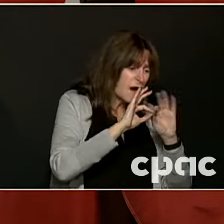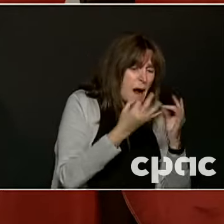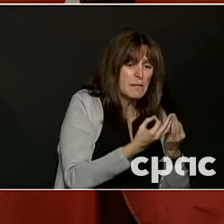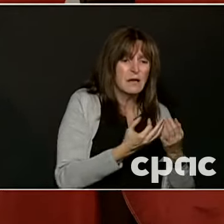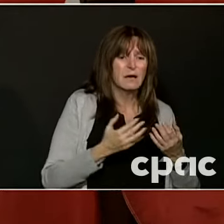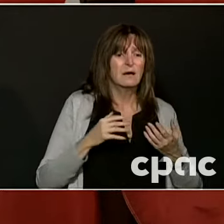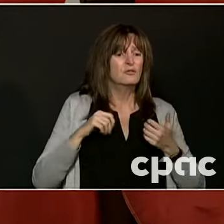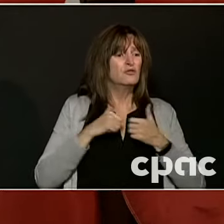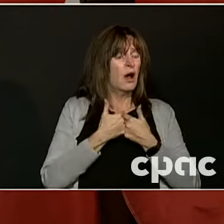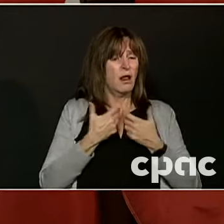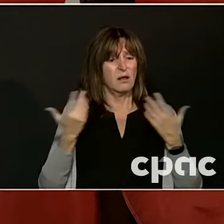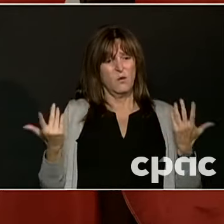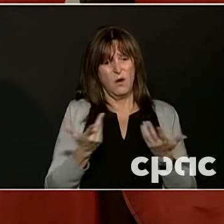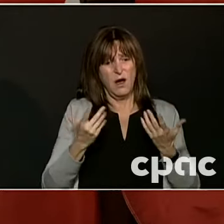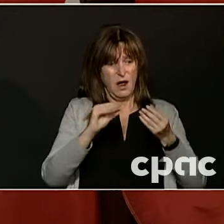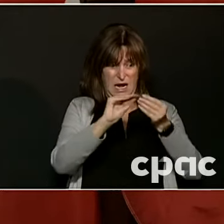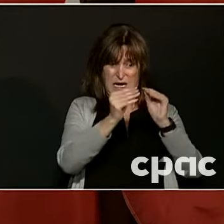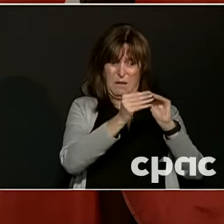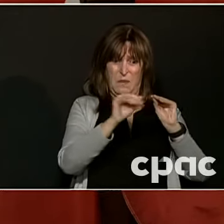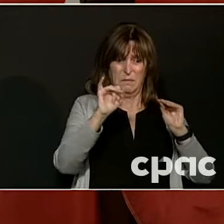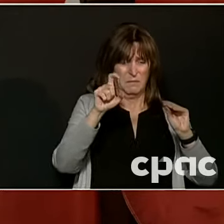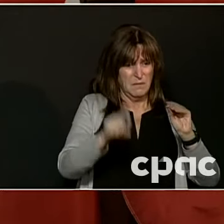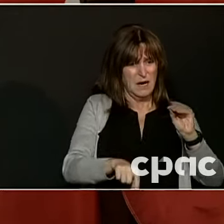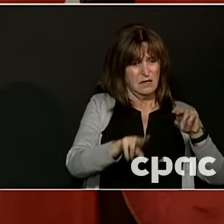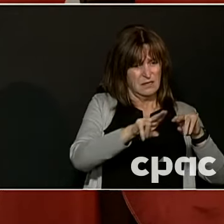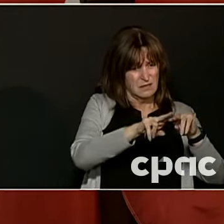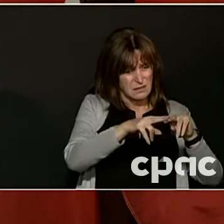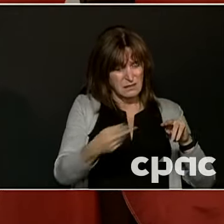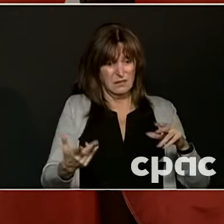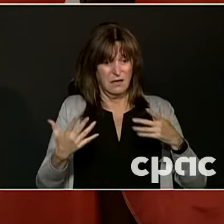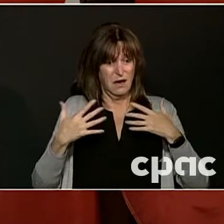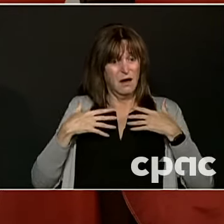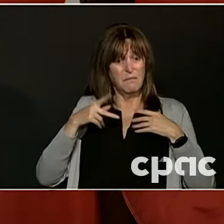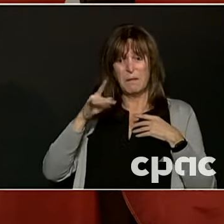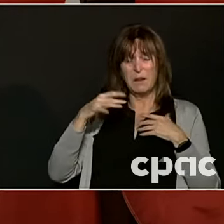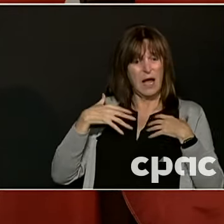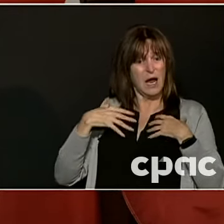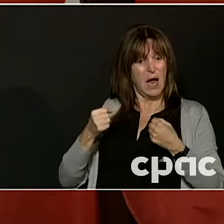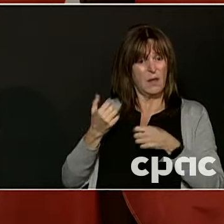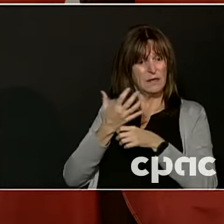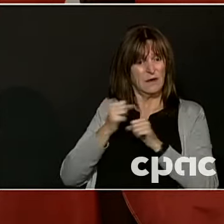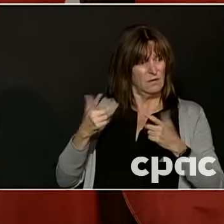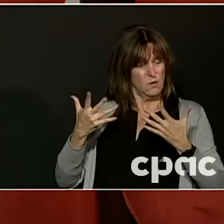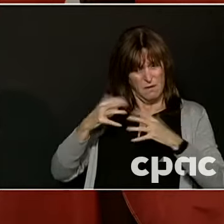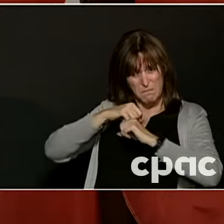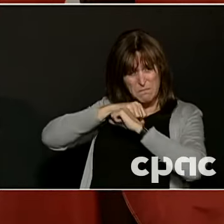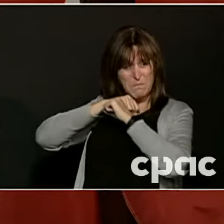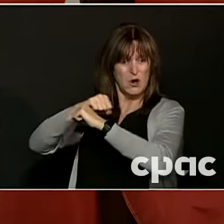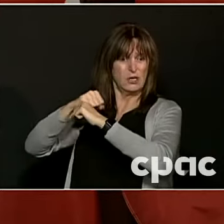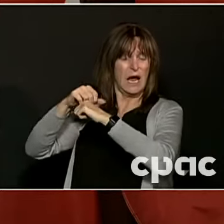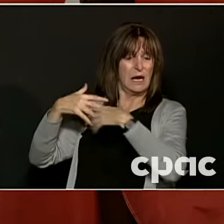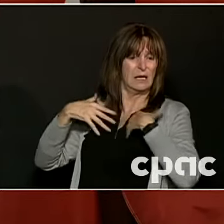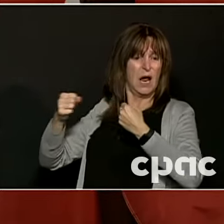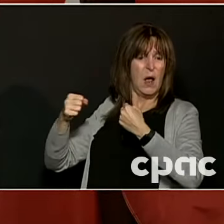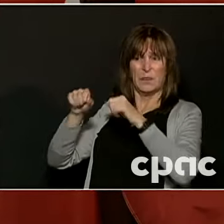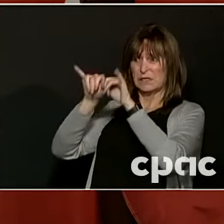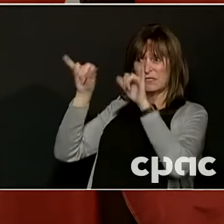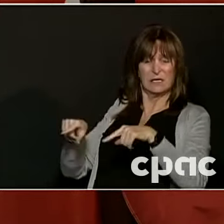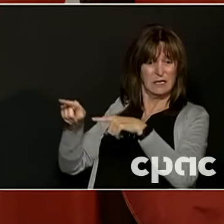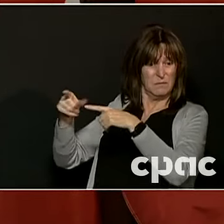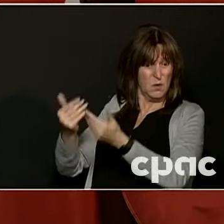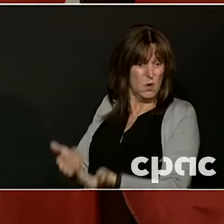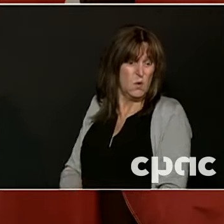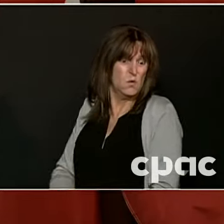of Ontarians and to protect our healthcare system from being overwhelmed, especially as we enter respiratory virus season and